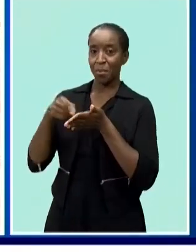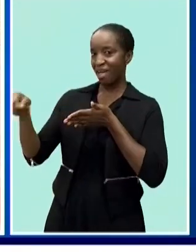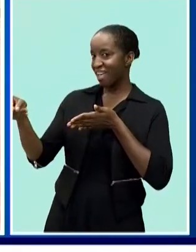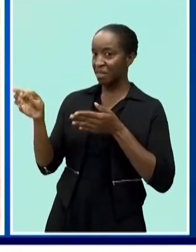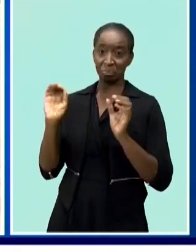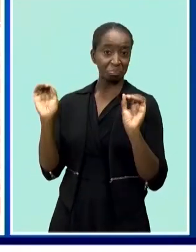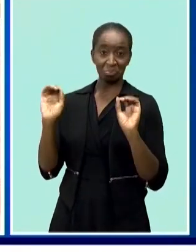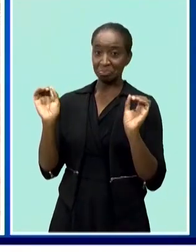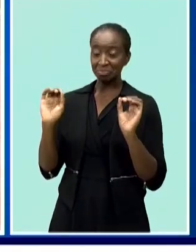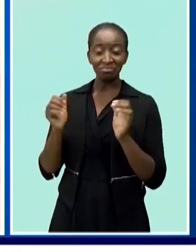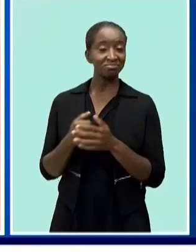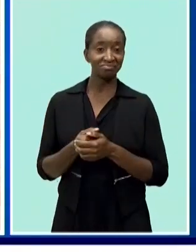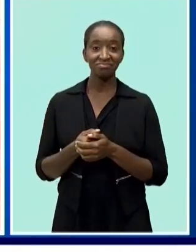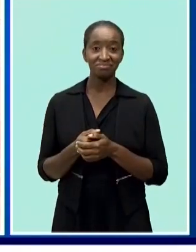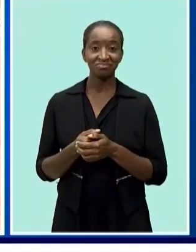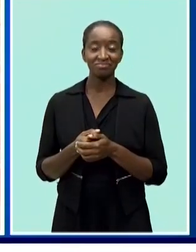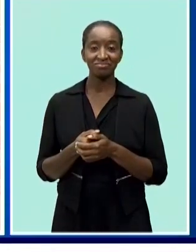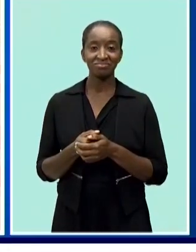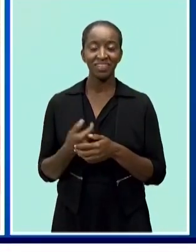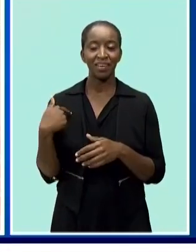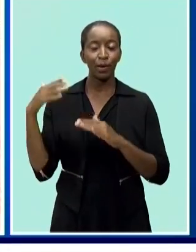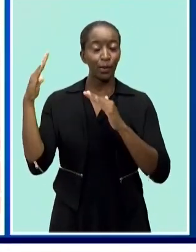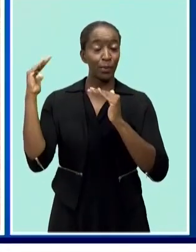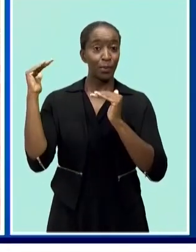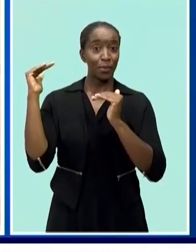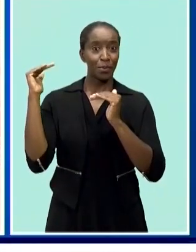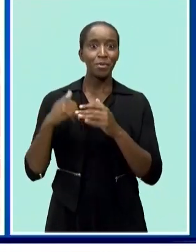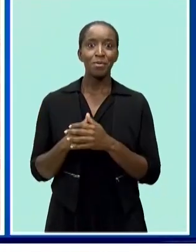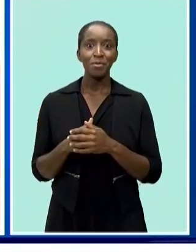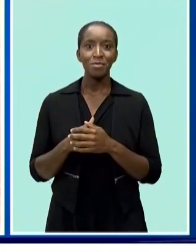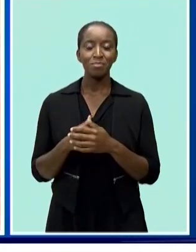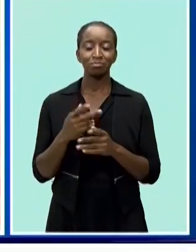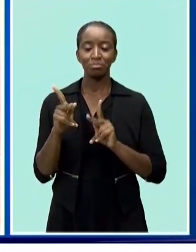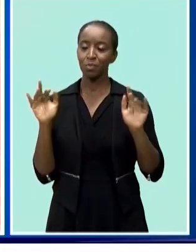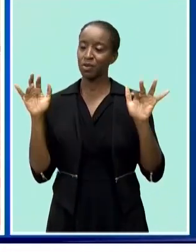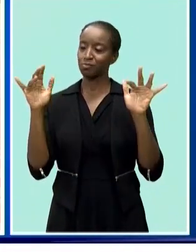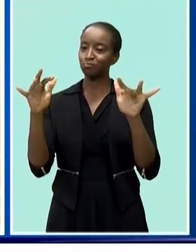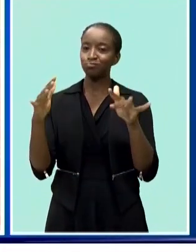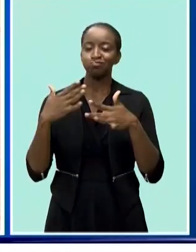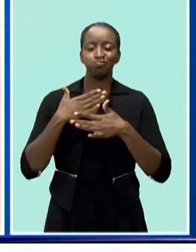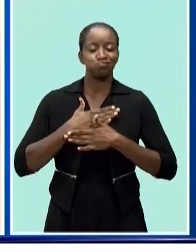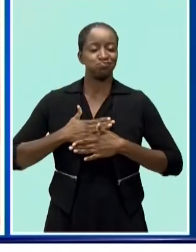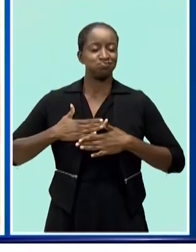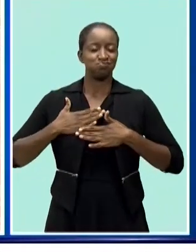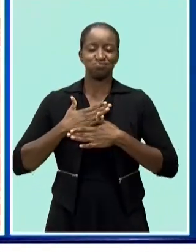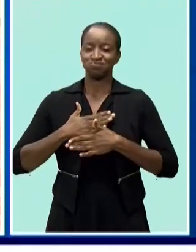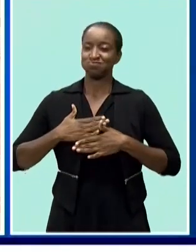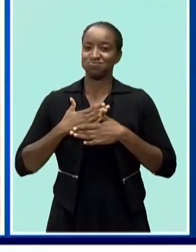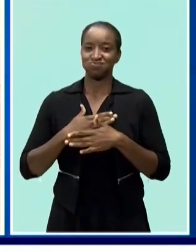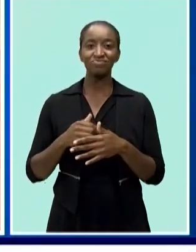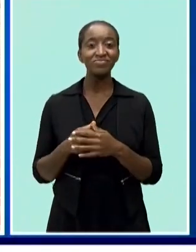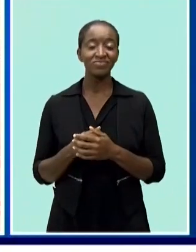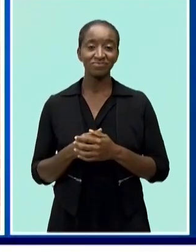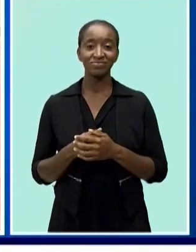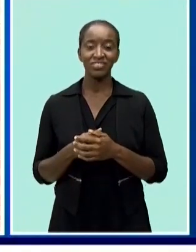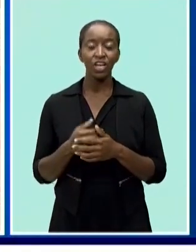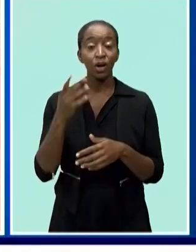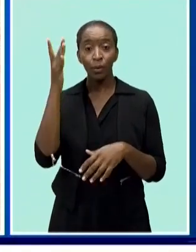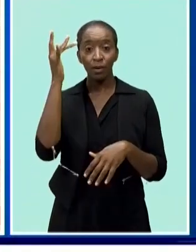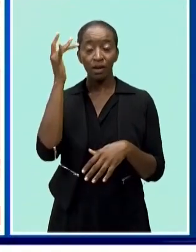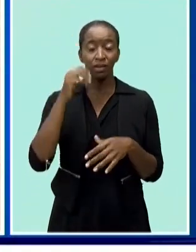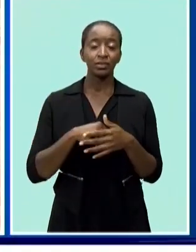and I'm hoping that we have an enjoyable time up here, especially it being